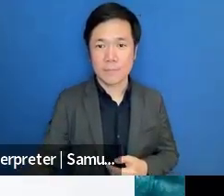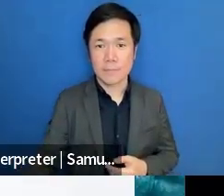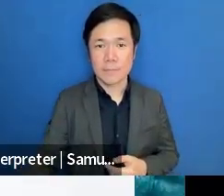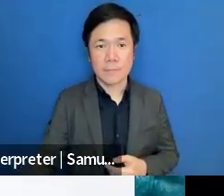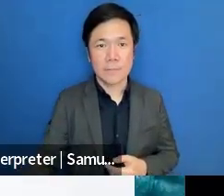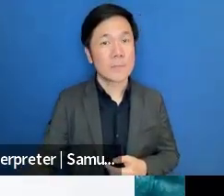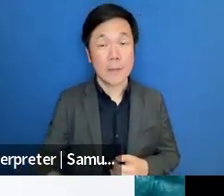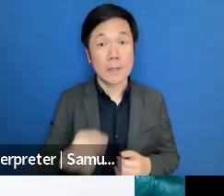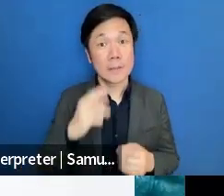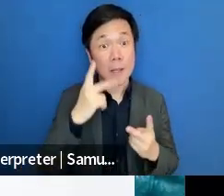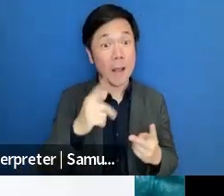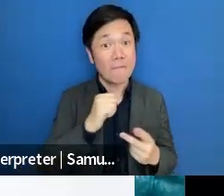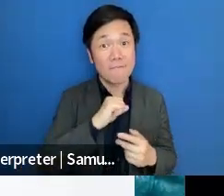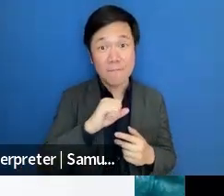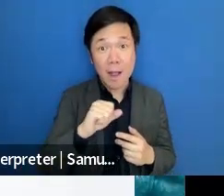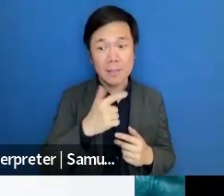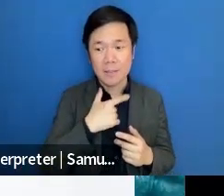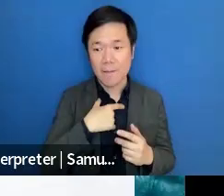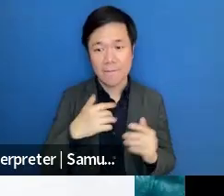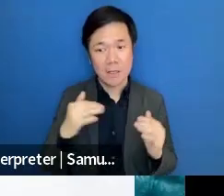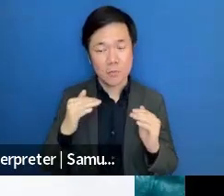trust, just, fair,